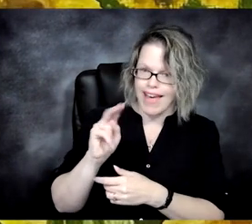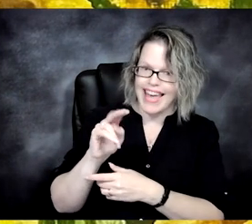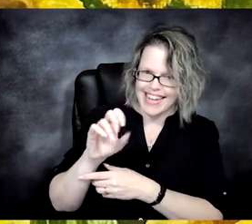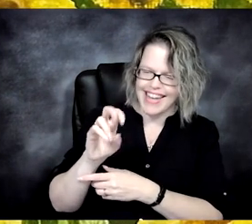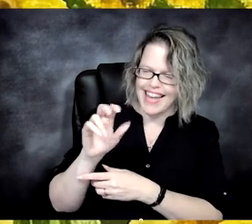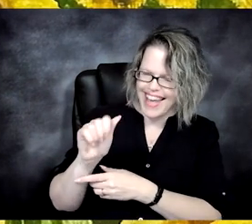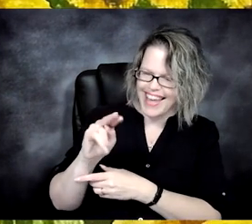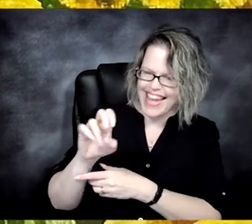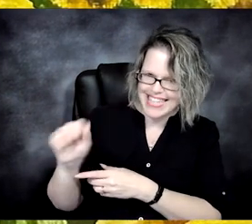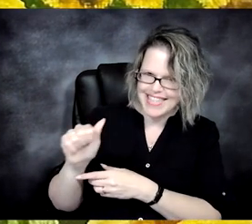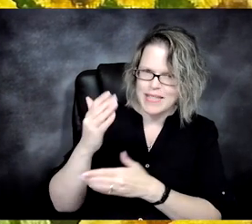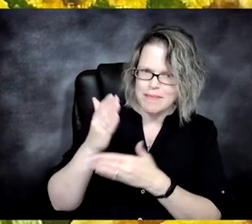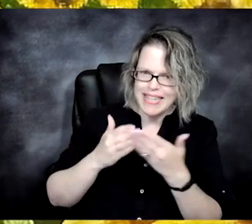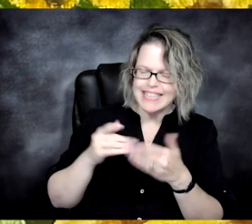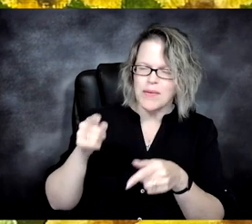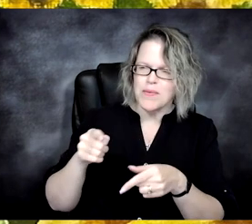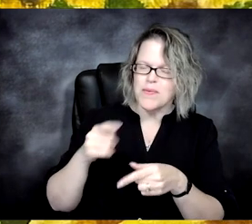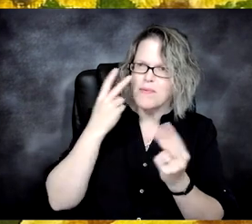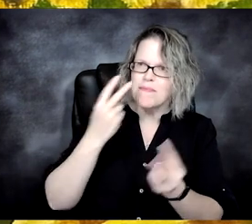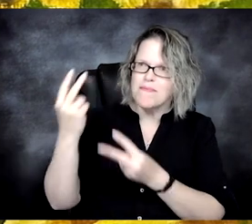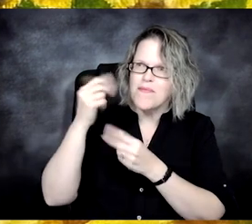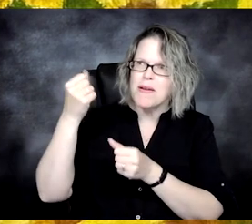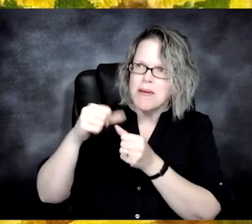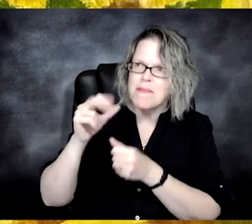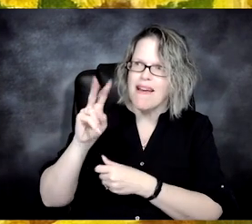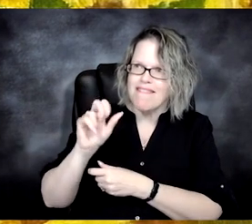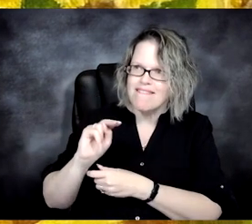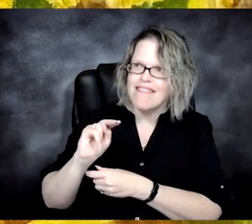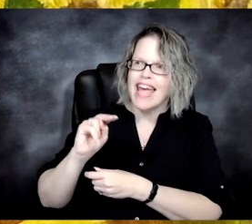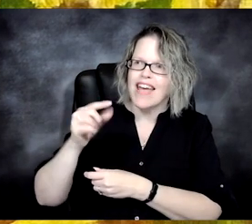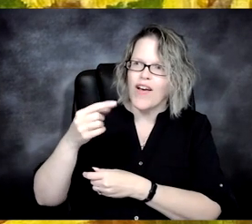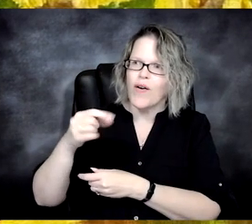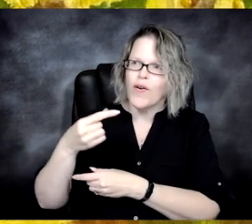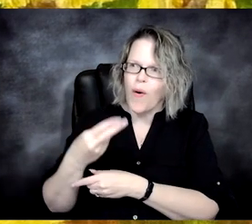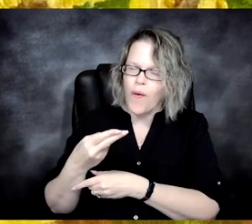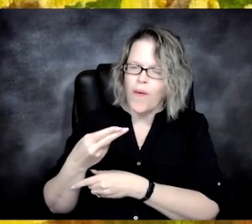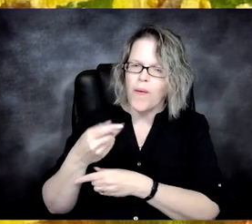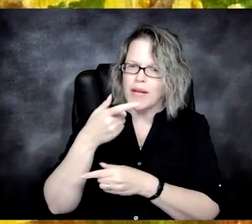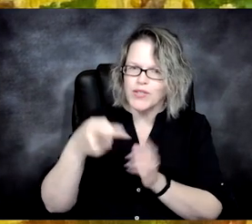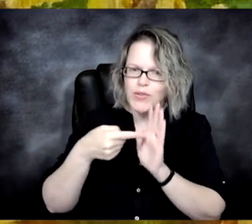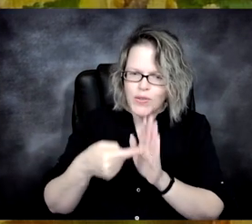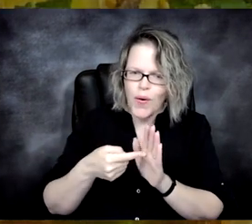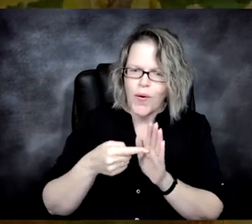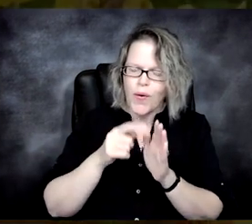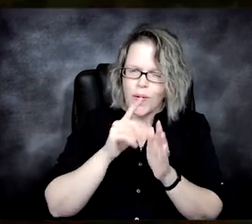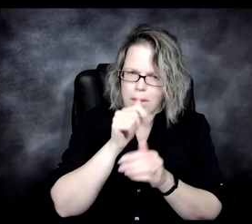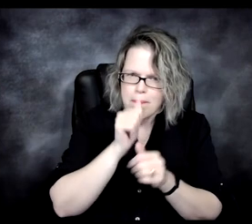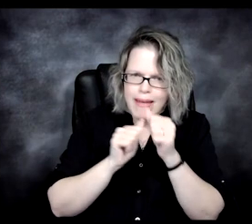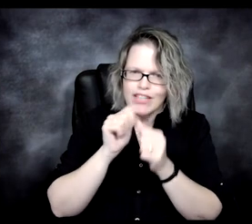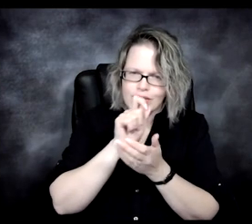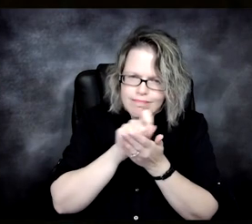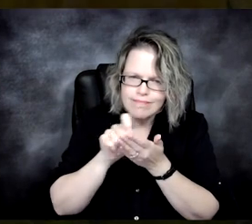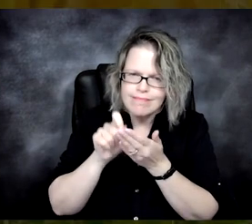immediately reminded me of some of my favorite Van Gogh pieces. She spoke of her methodical and patient attention to detail, which is